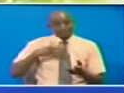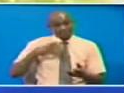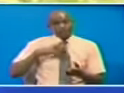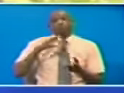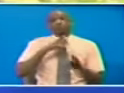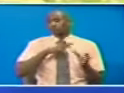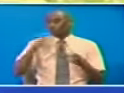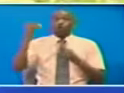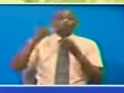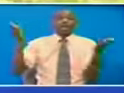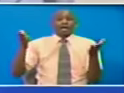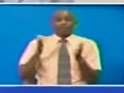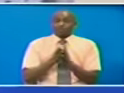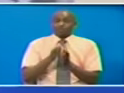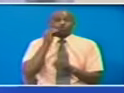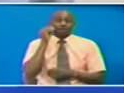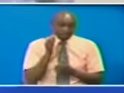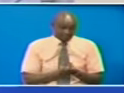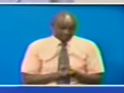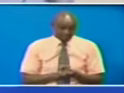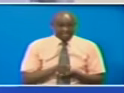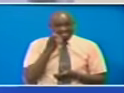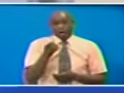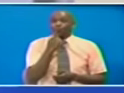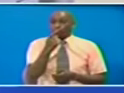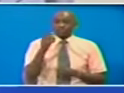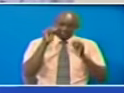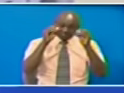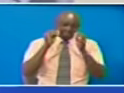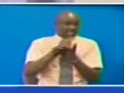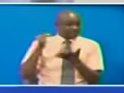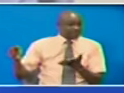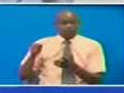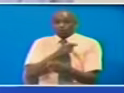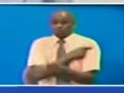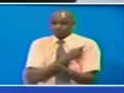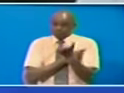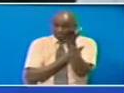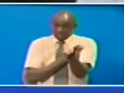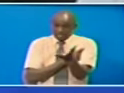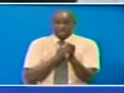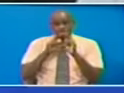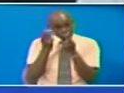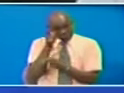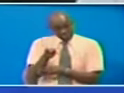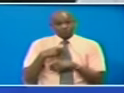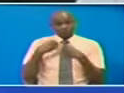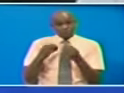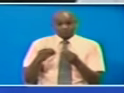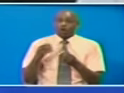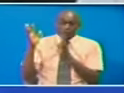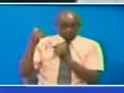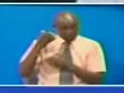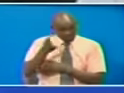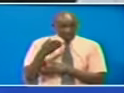tuwapeleke nyumbani. In Eldoret, the Moi Teaching and Referral Hospital's renal unit providing some ray of hope